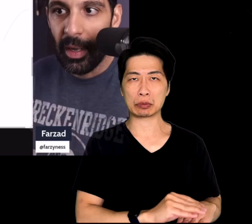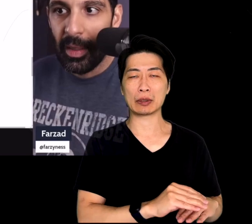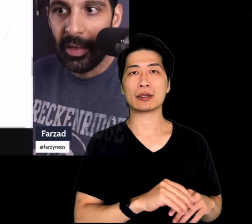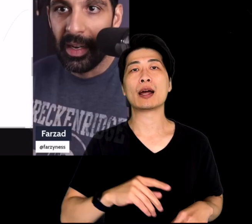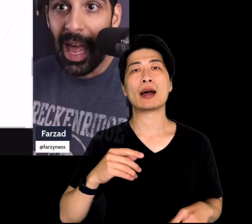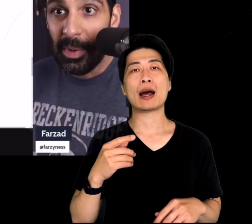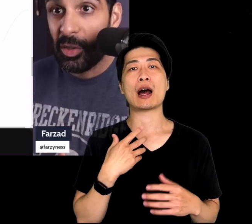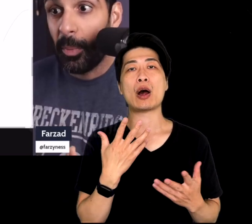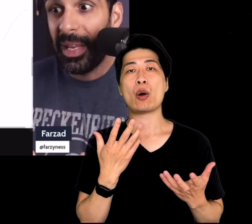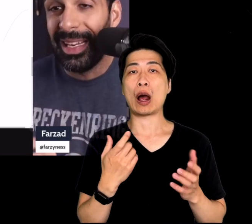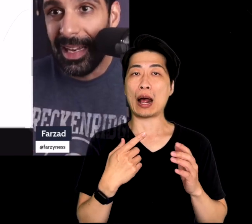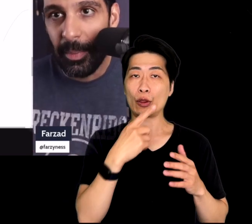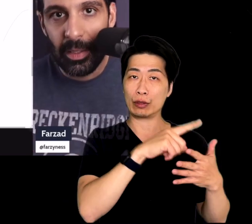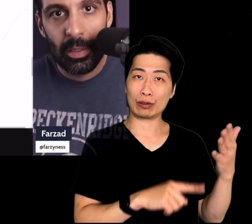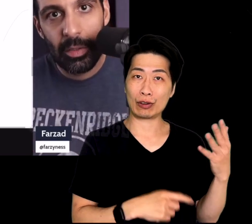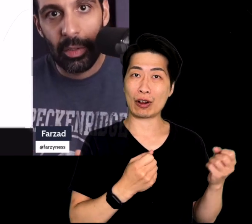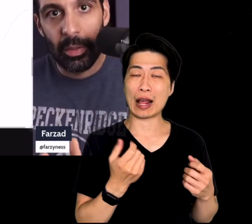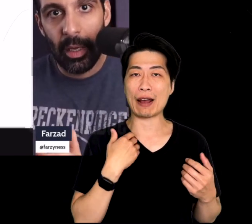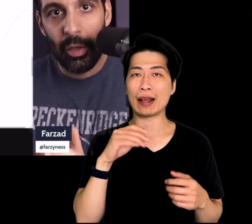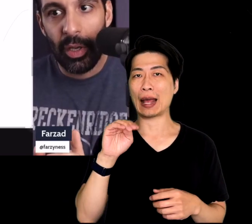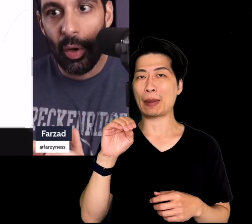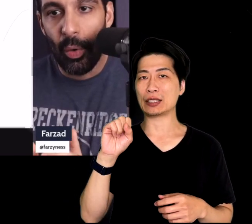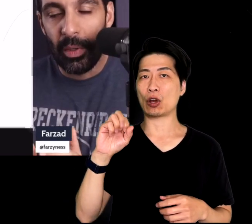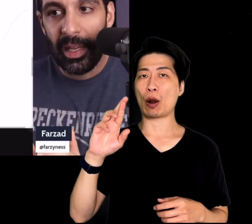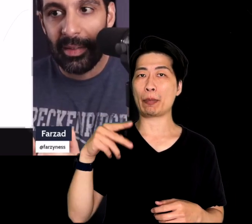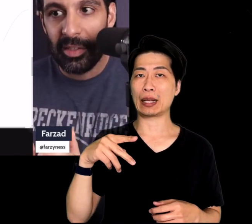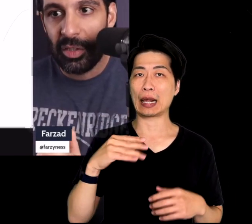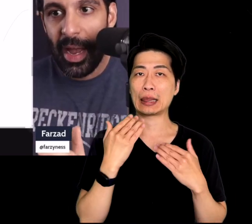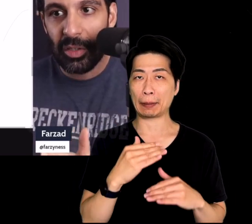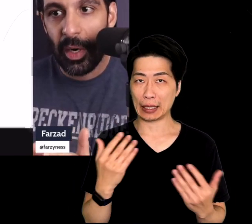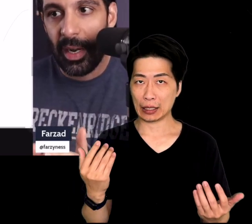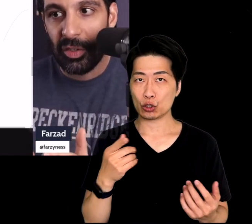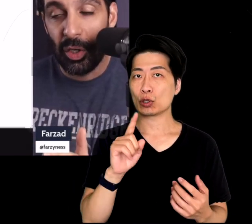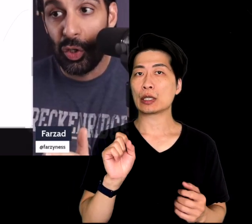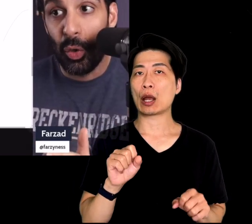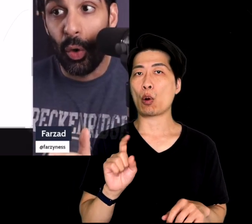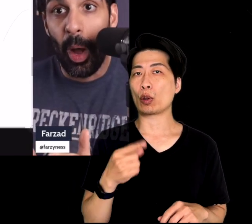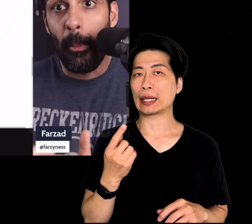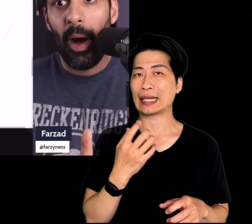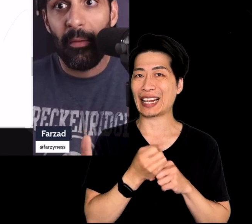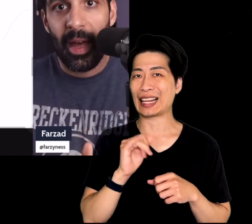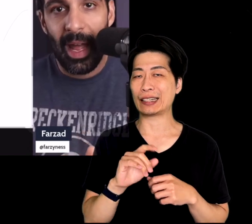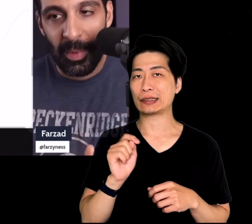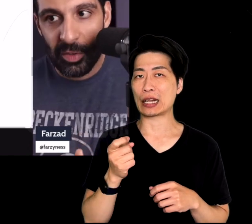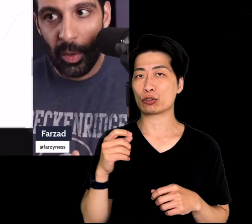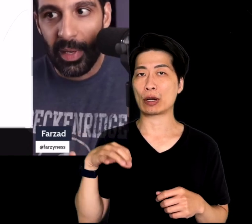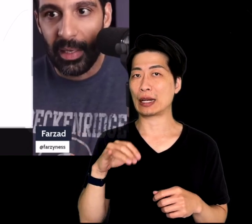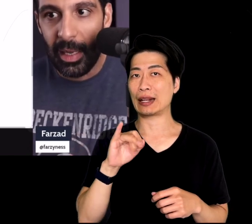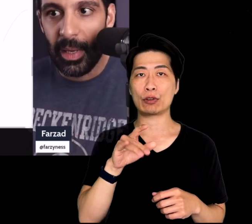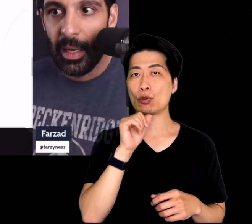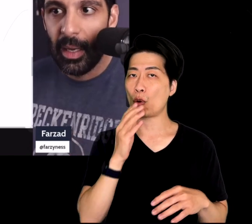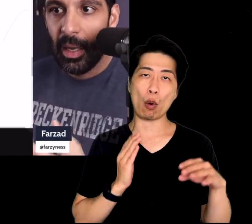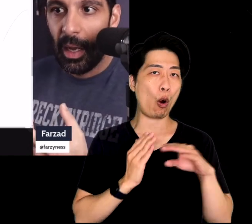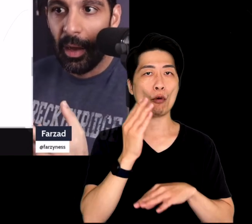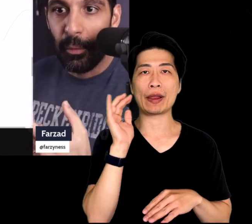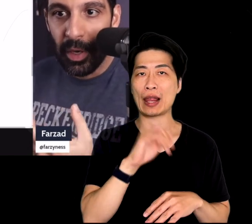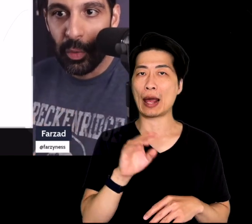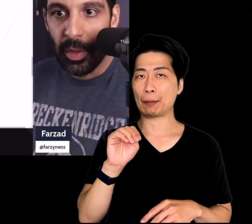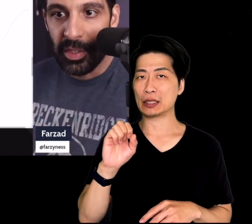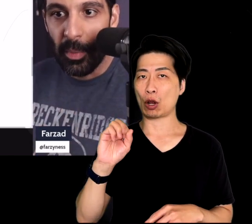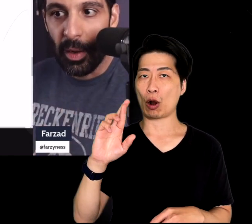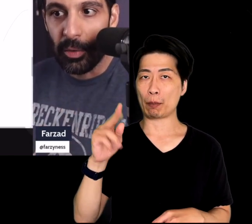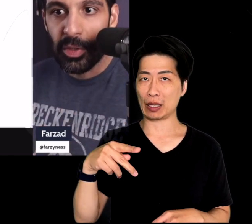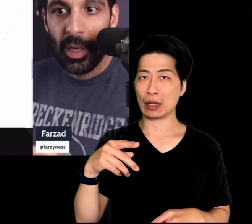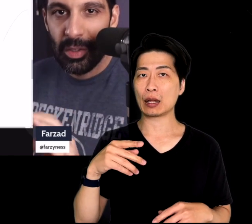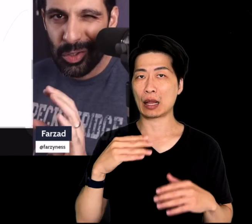know that there is an MSRP limit. So you can only get this tax credit as long as you don't go above that MSRP limit for each